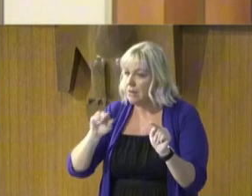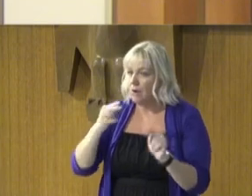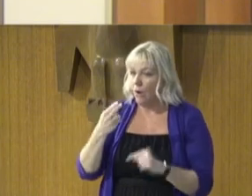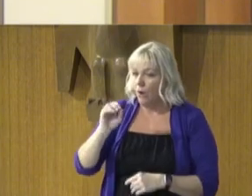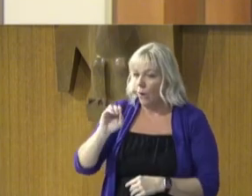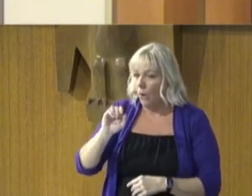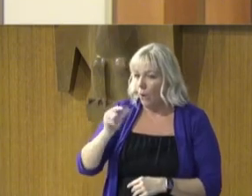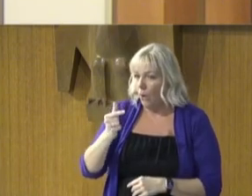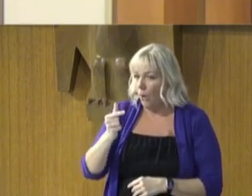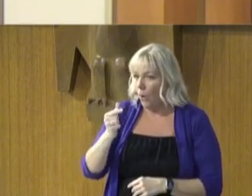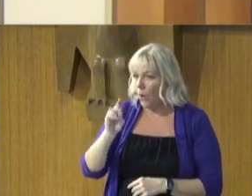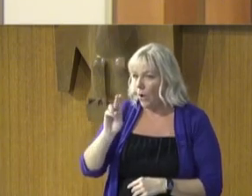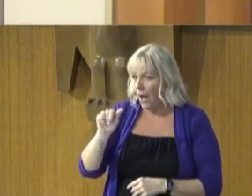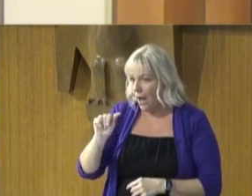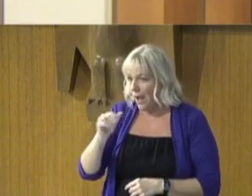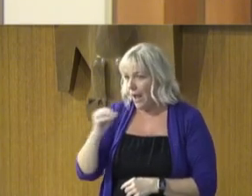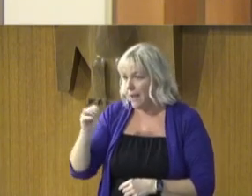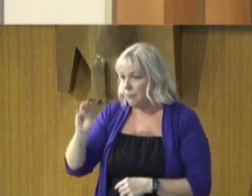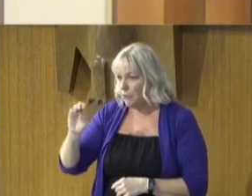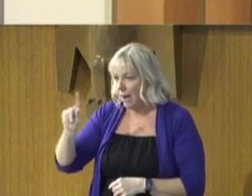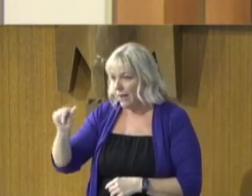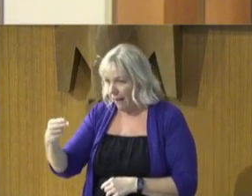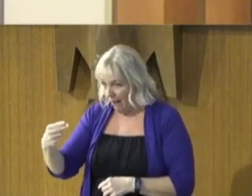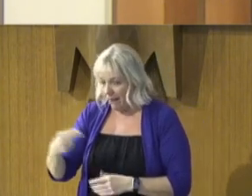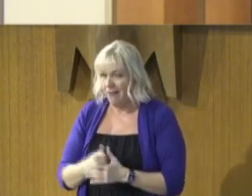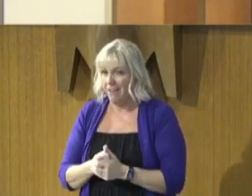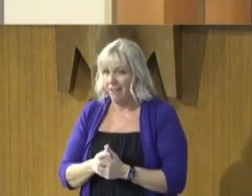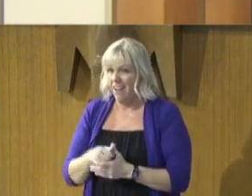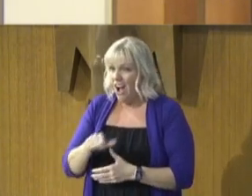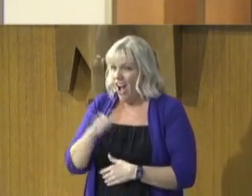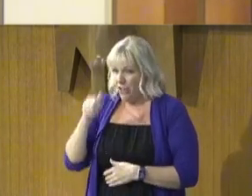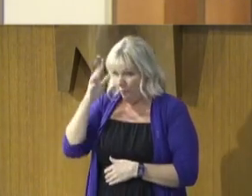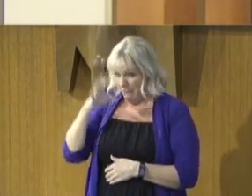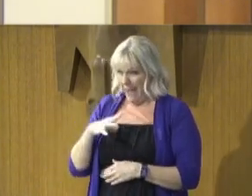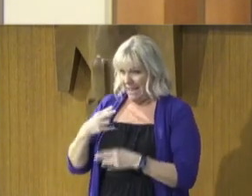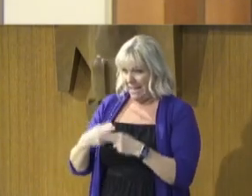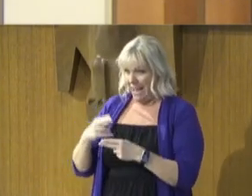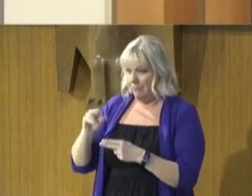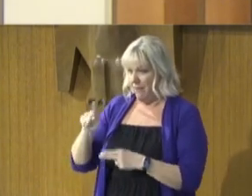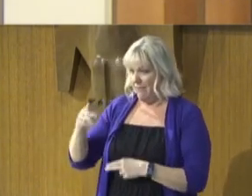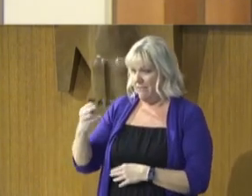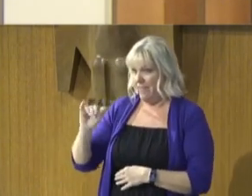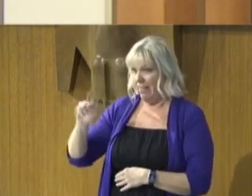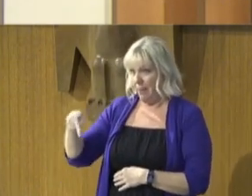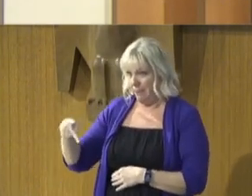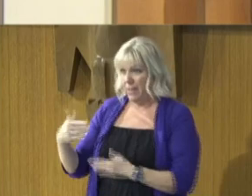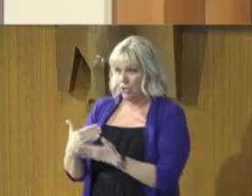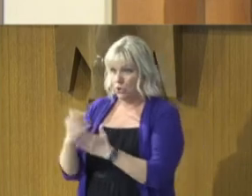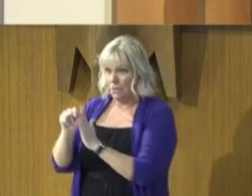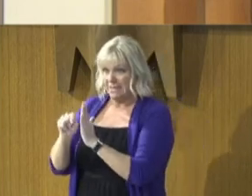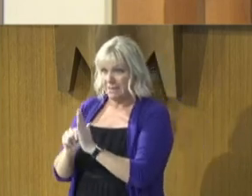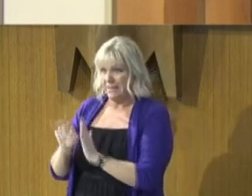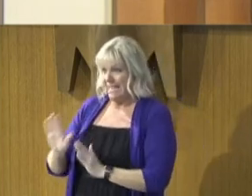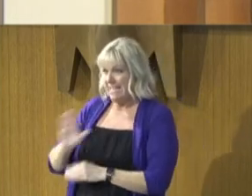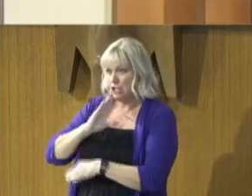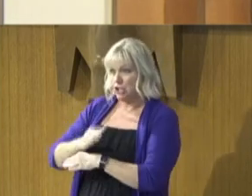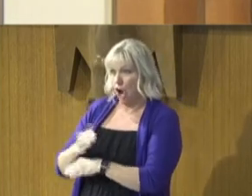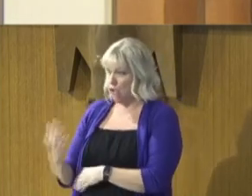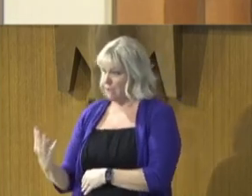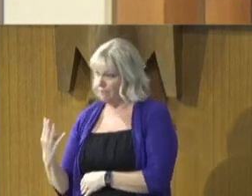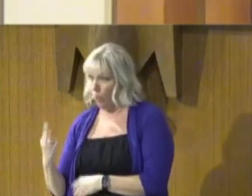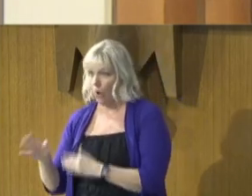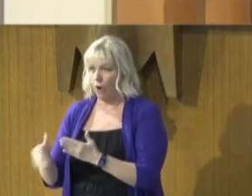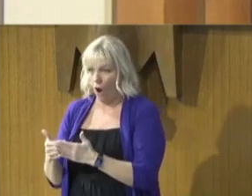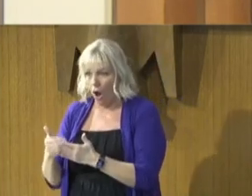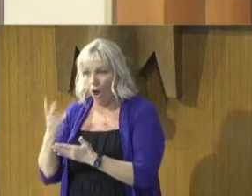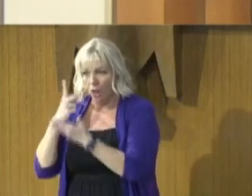and Noadiah. And then in the New Testament, we're told that there's a man named Philip, and he has four daughters who all prophesy. So from the